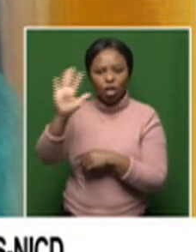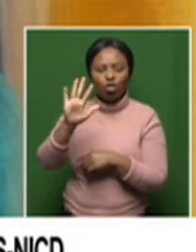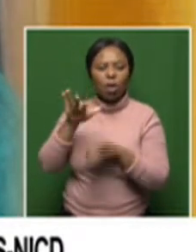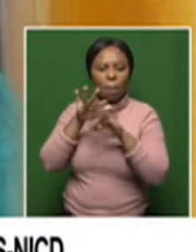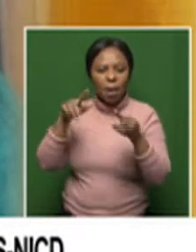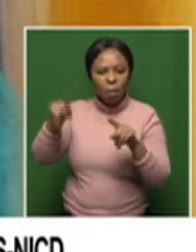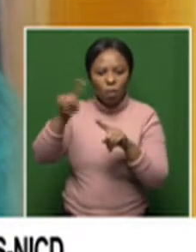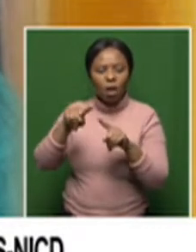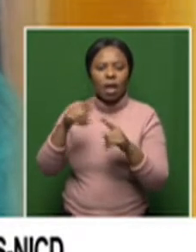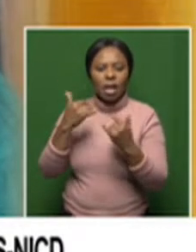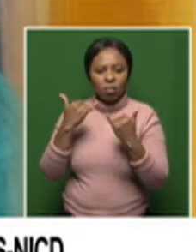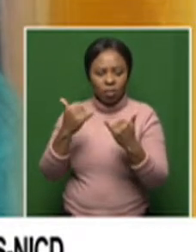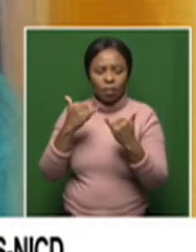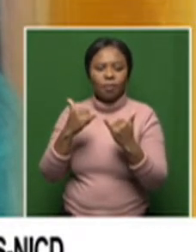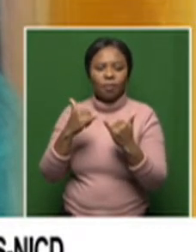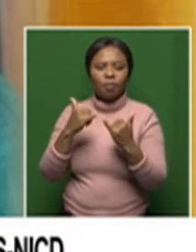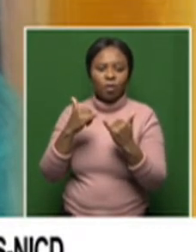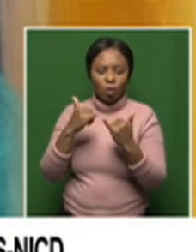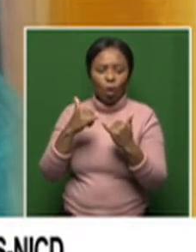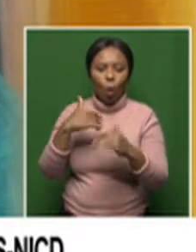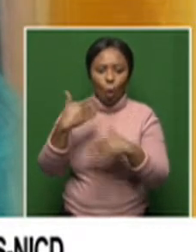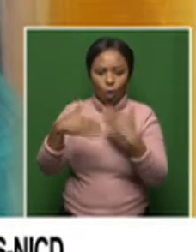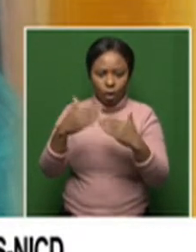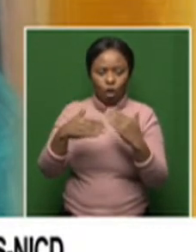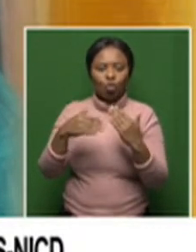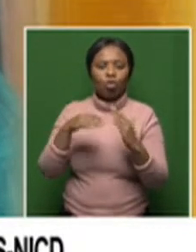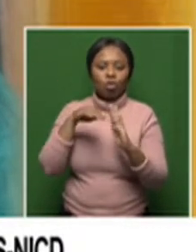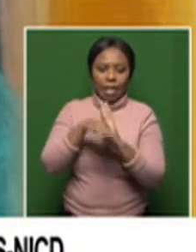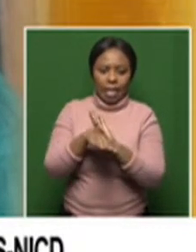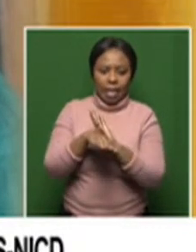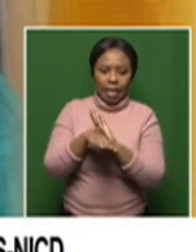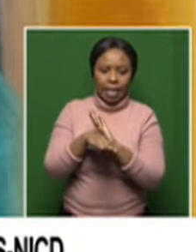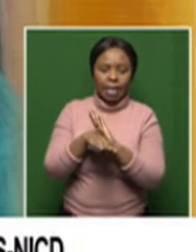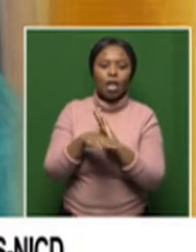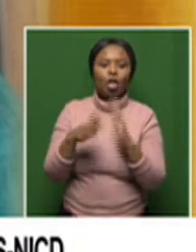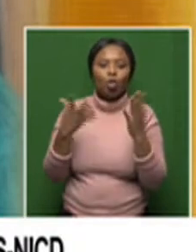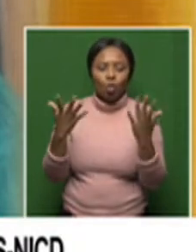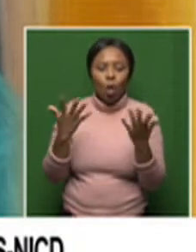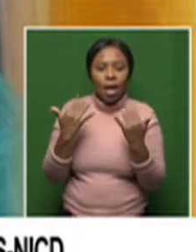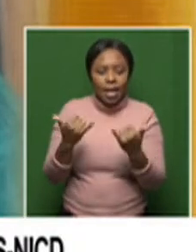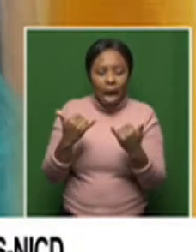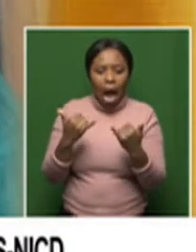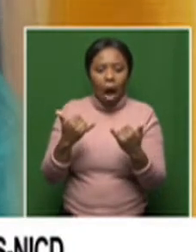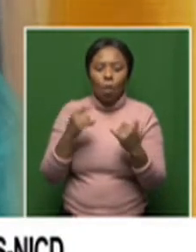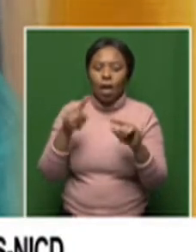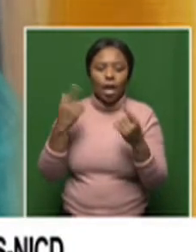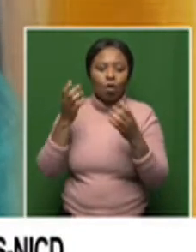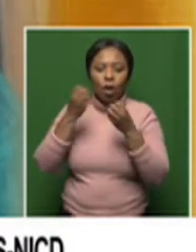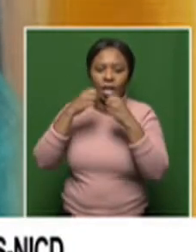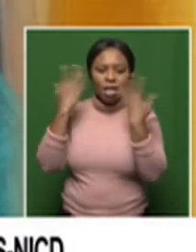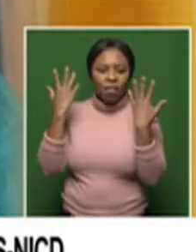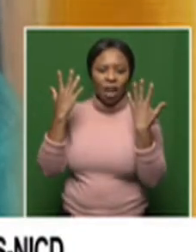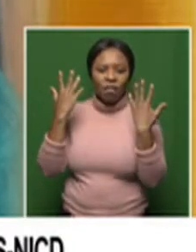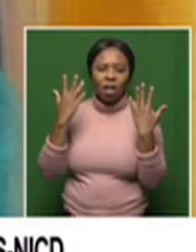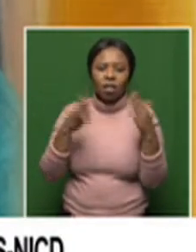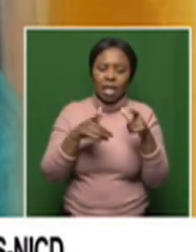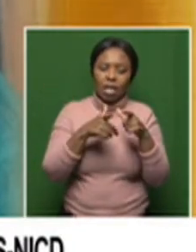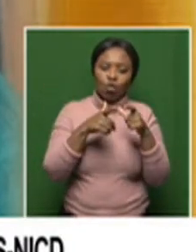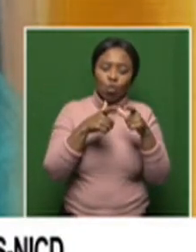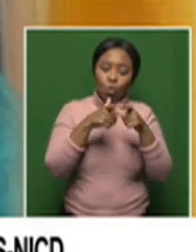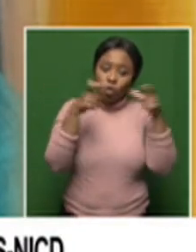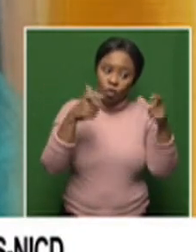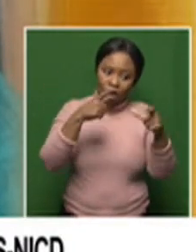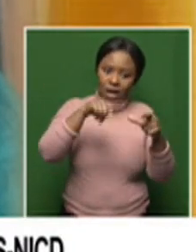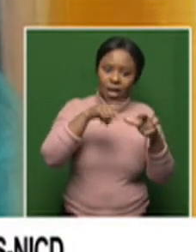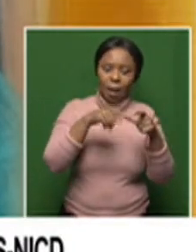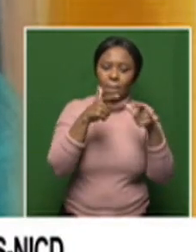to decrease. And as a group that is most at risk, we cannot give up on netting the vast majority of this group.